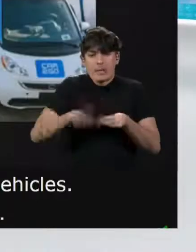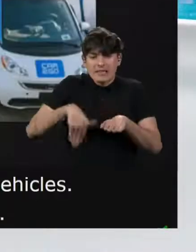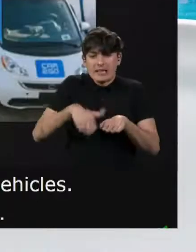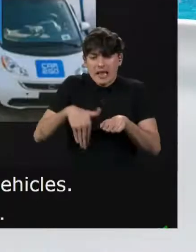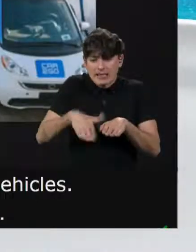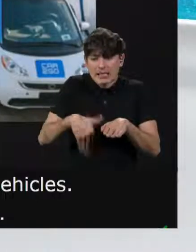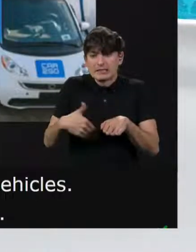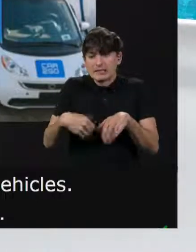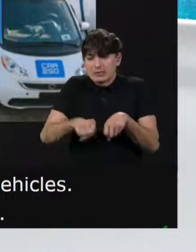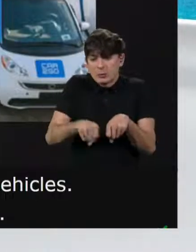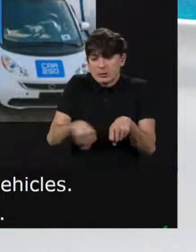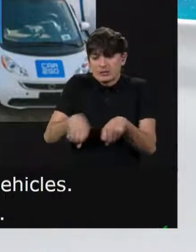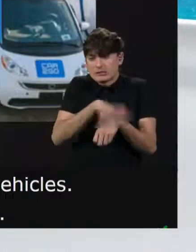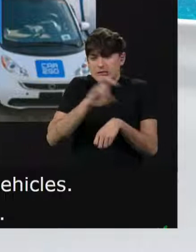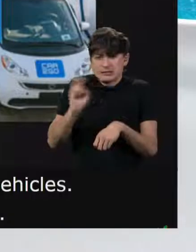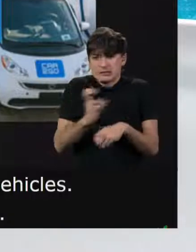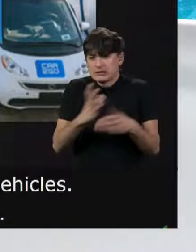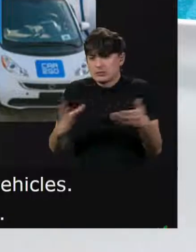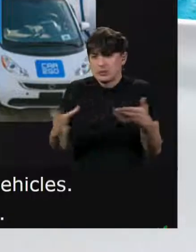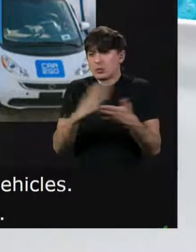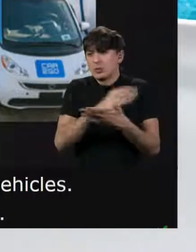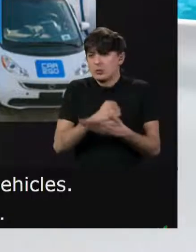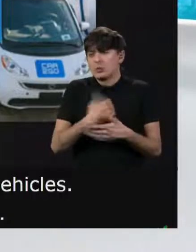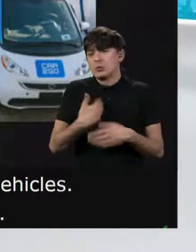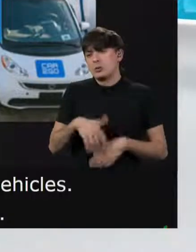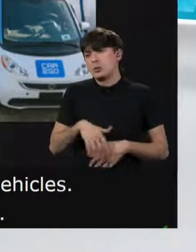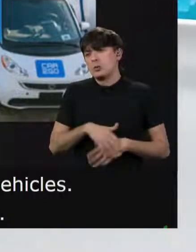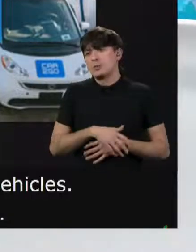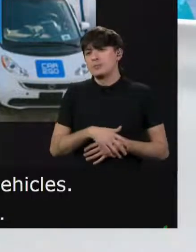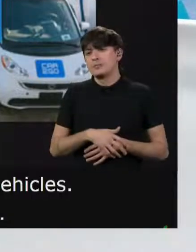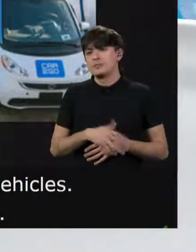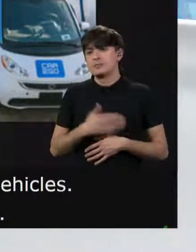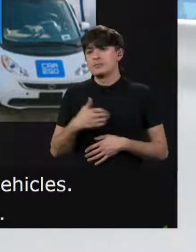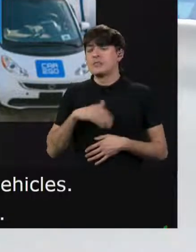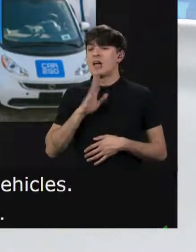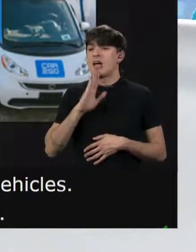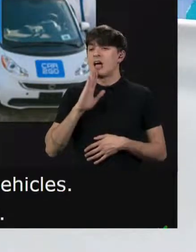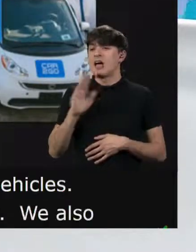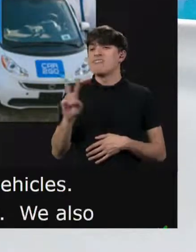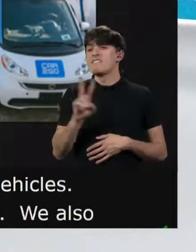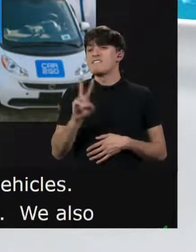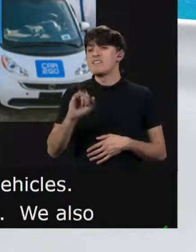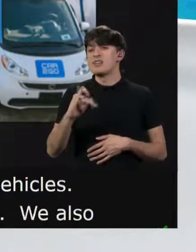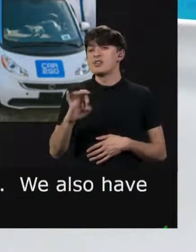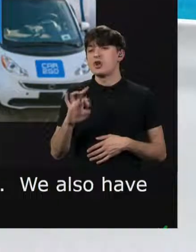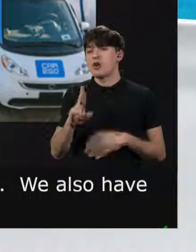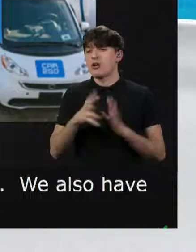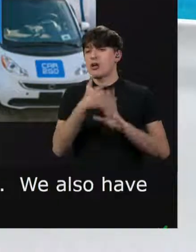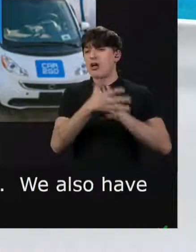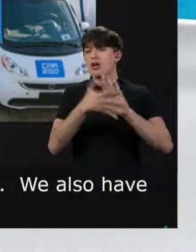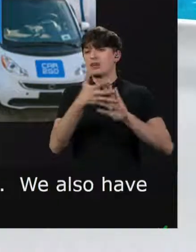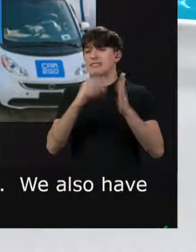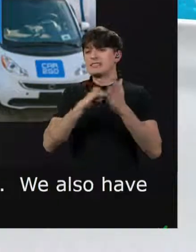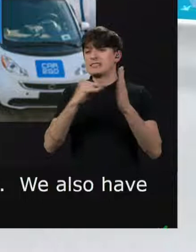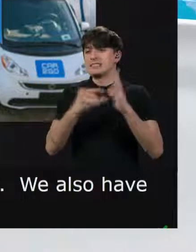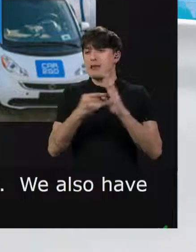Also have new mobility vehicles such as scooters and electric